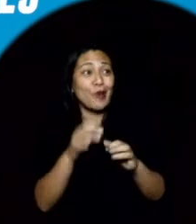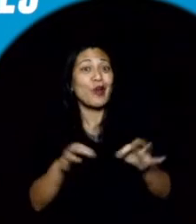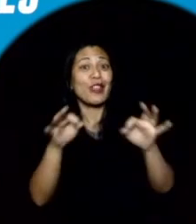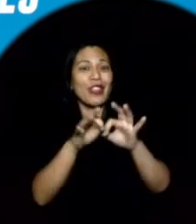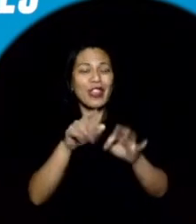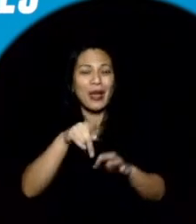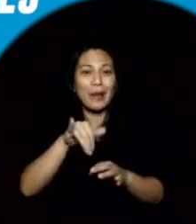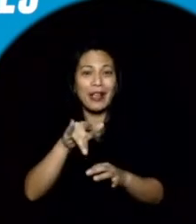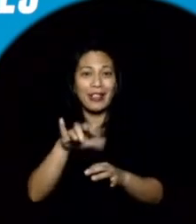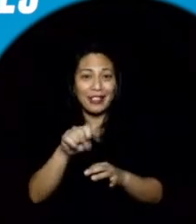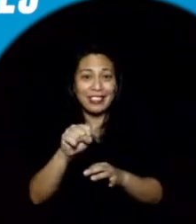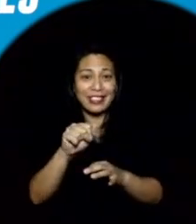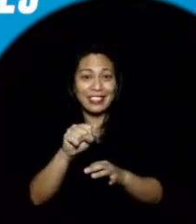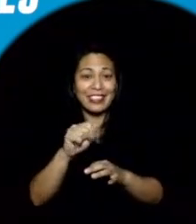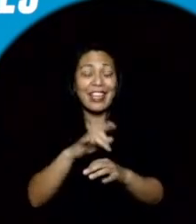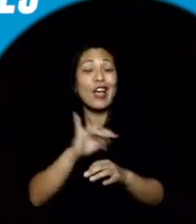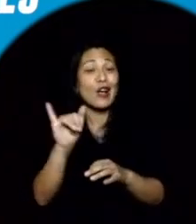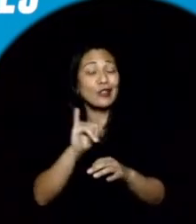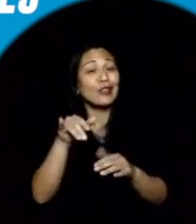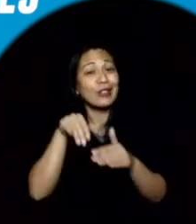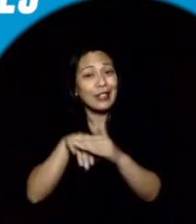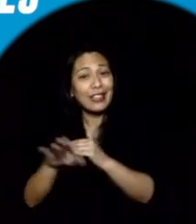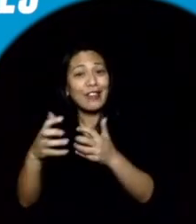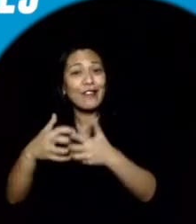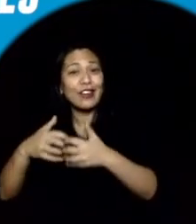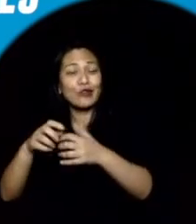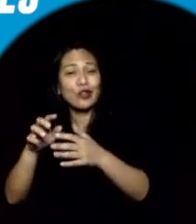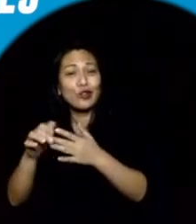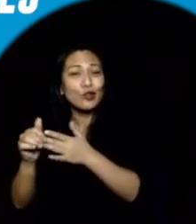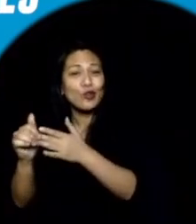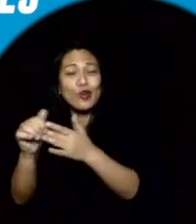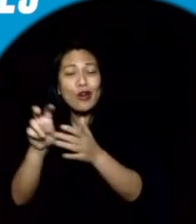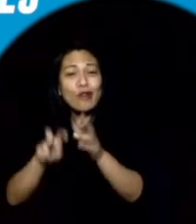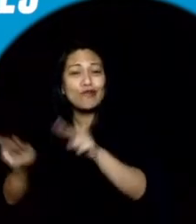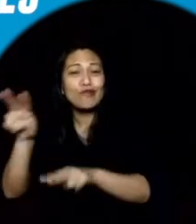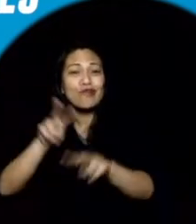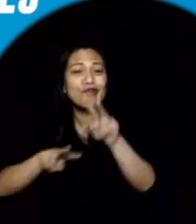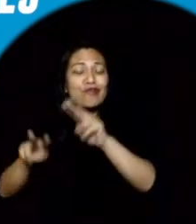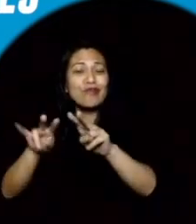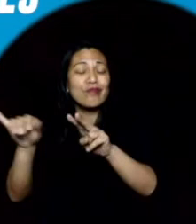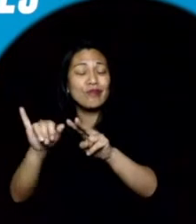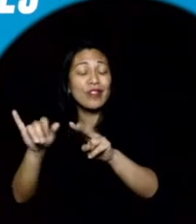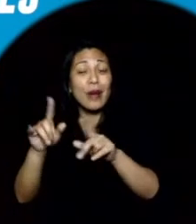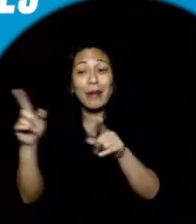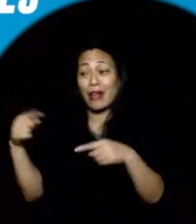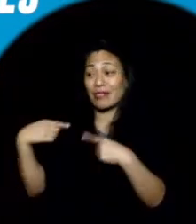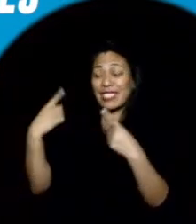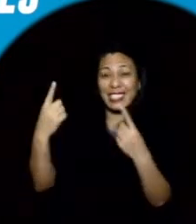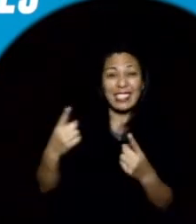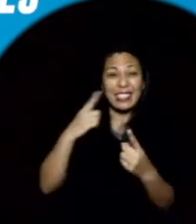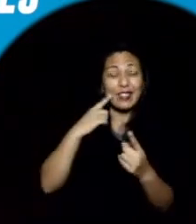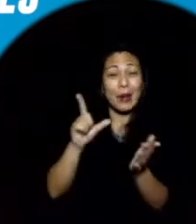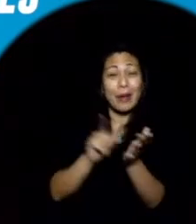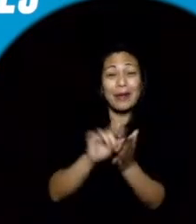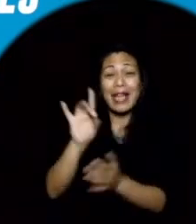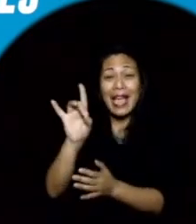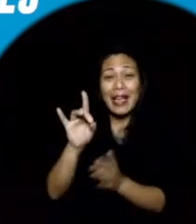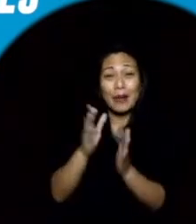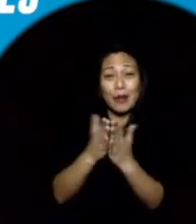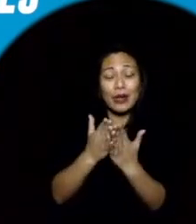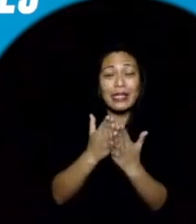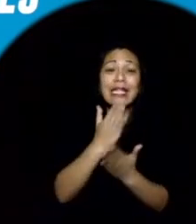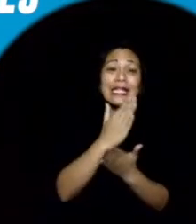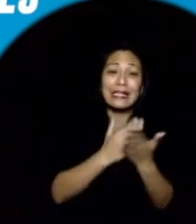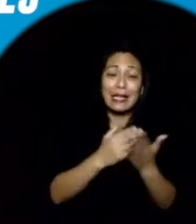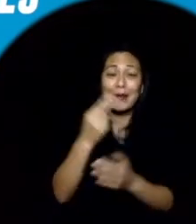tour of the Bix Pickles plant, and the Green Pickle Bike. She's come a long way since then, having published 8 books,